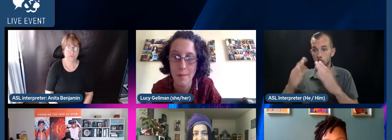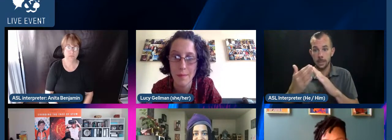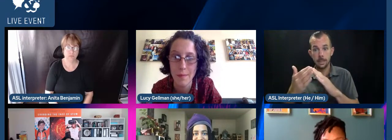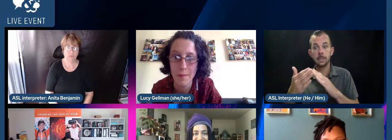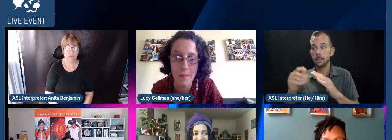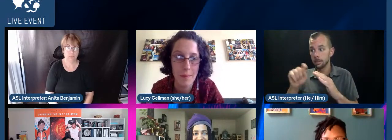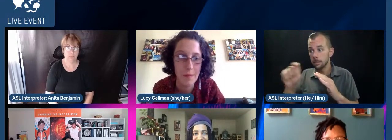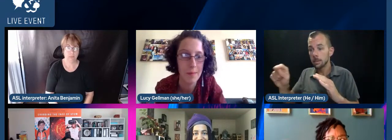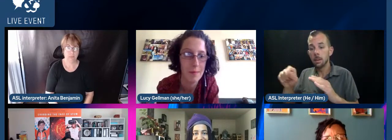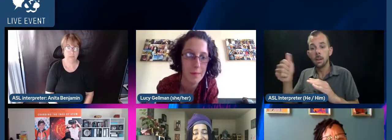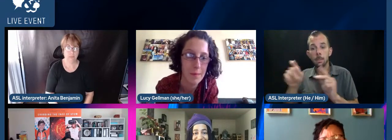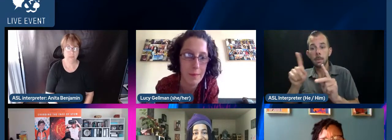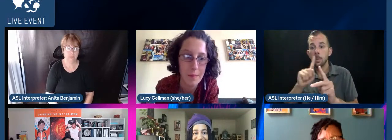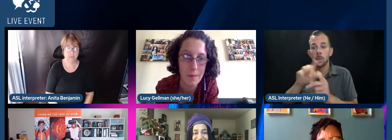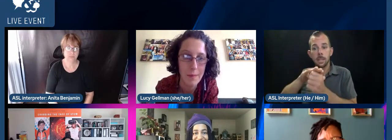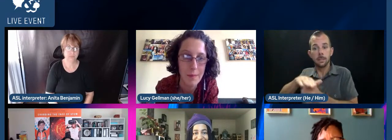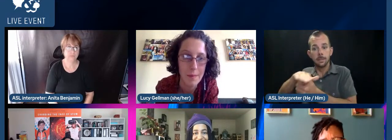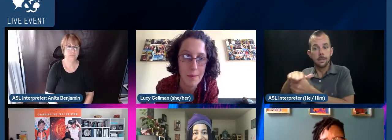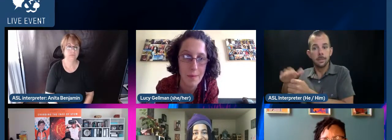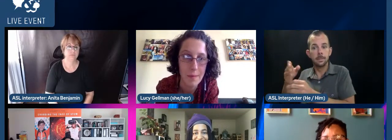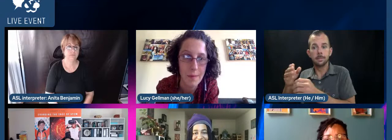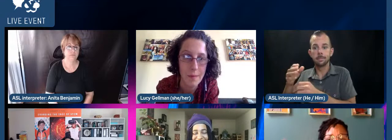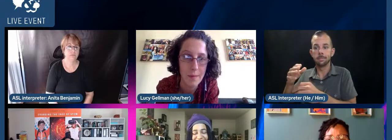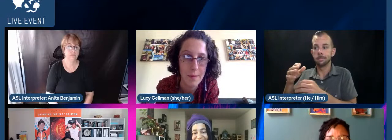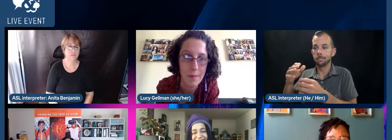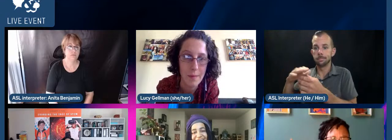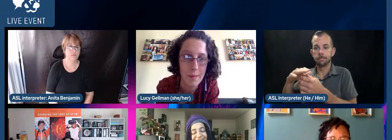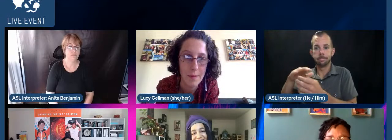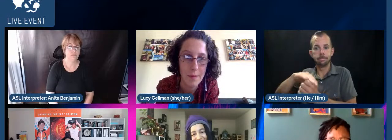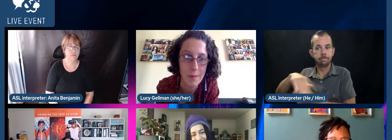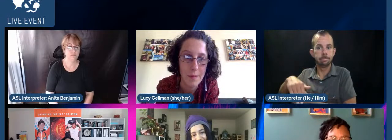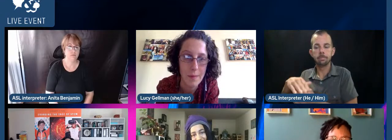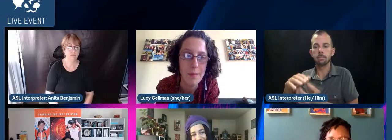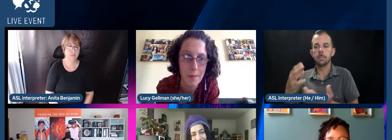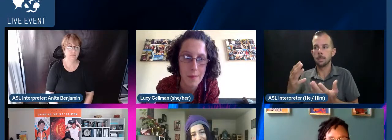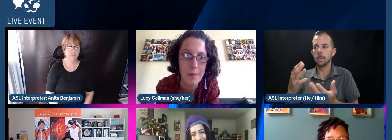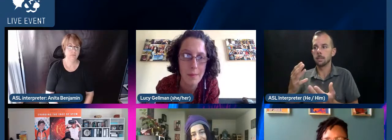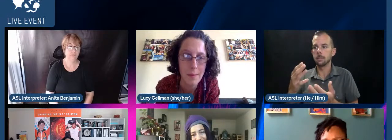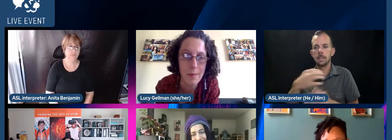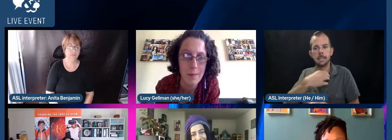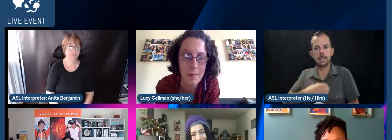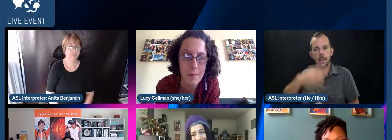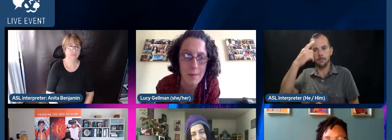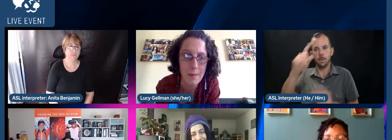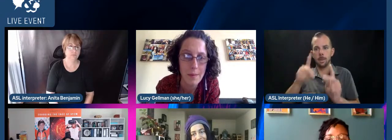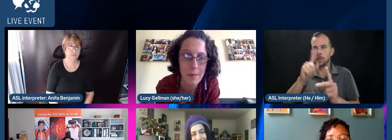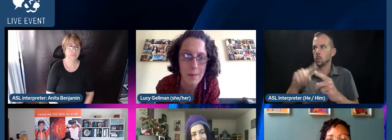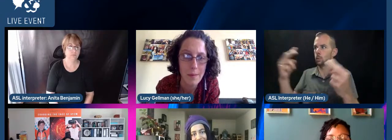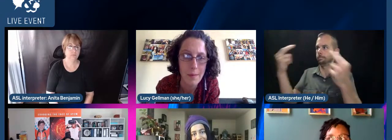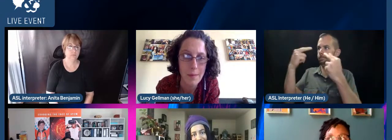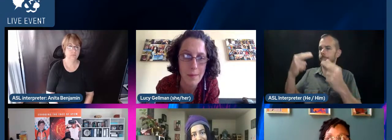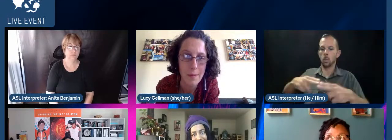humanize ourselves, and this is true for trans people as well, like the desire to be human in the eyes of people who hate us and want us dead,